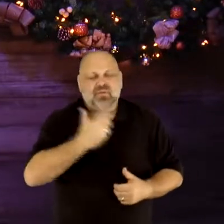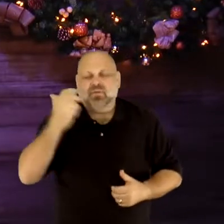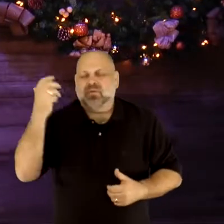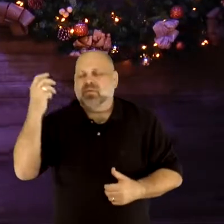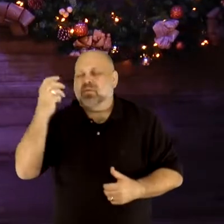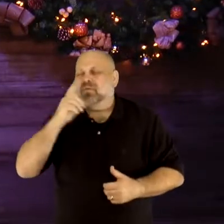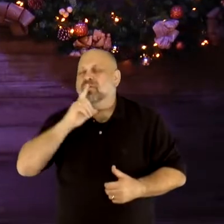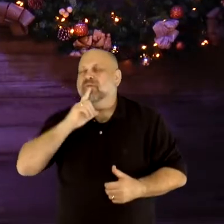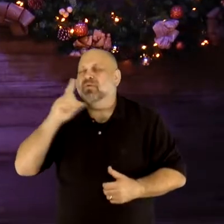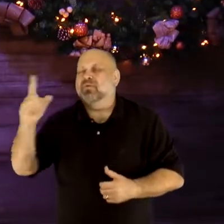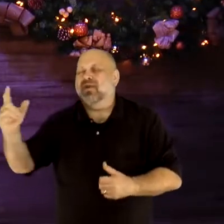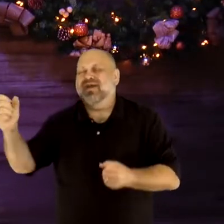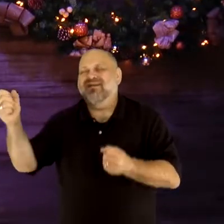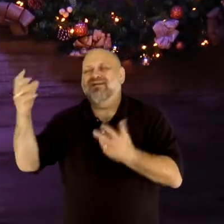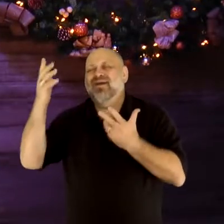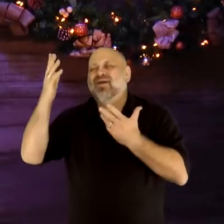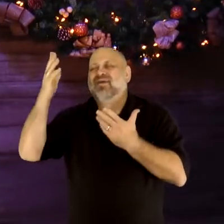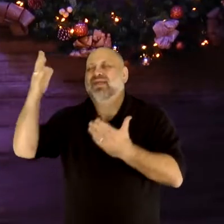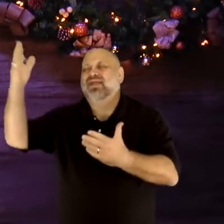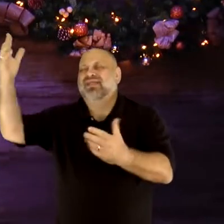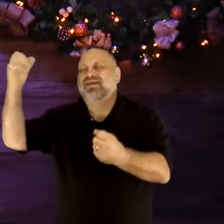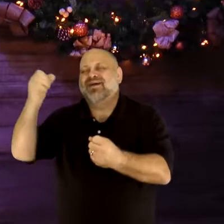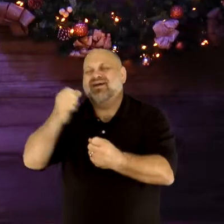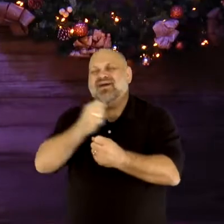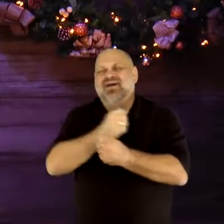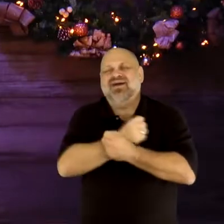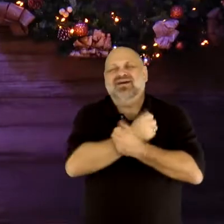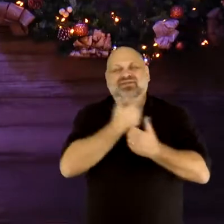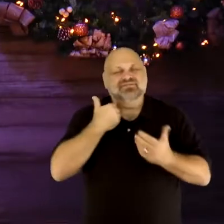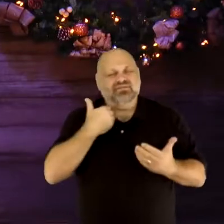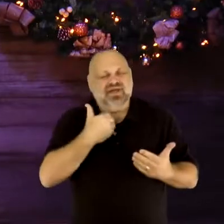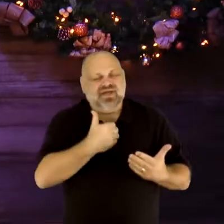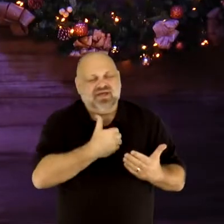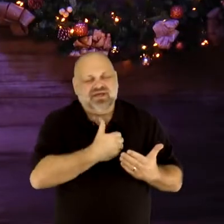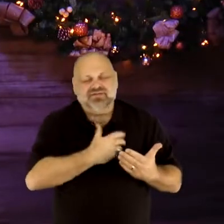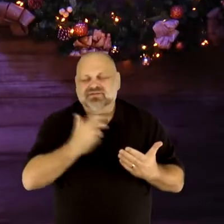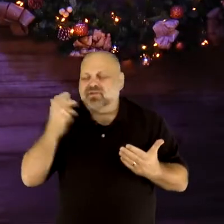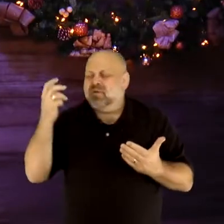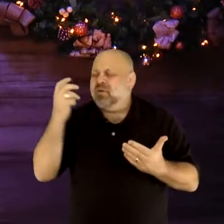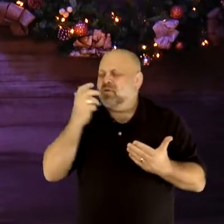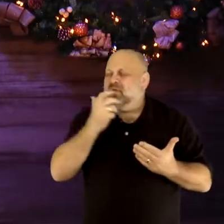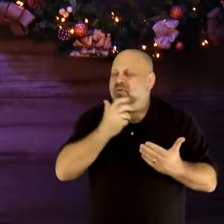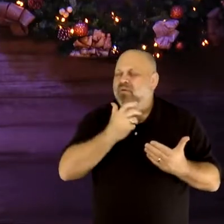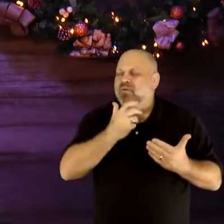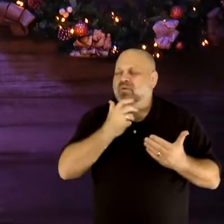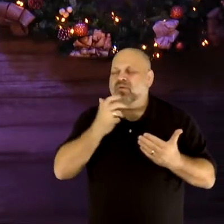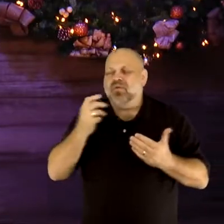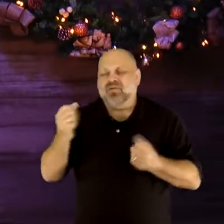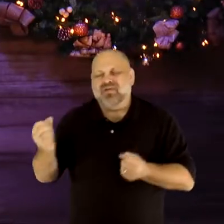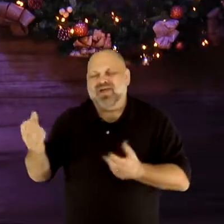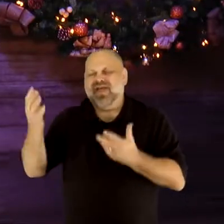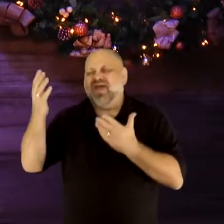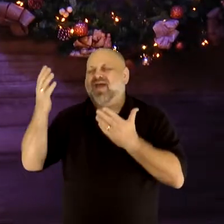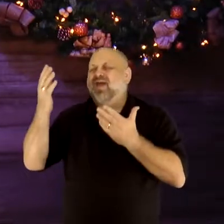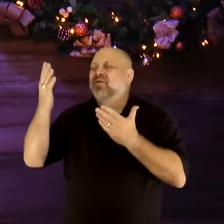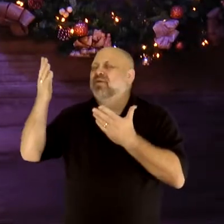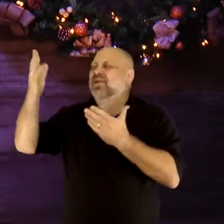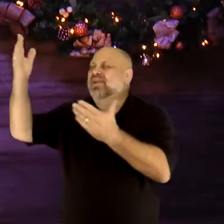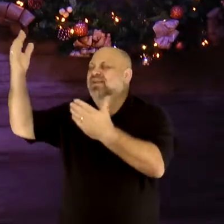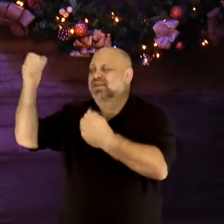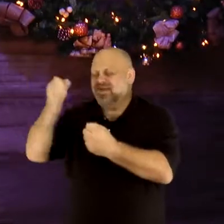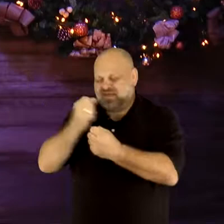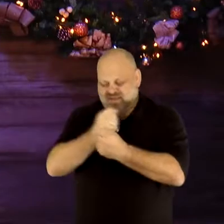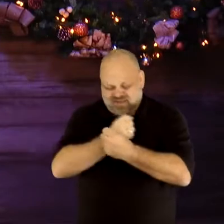us, oh, how He loves us, oh,